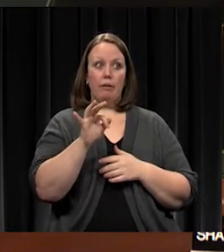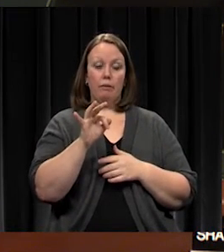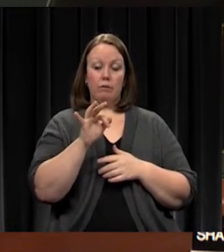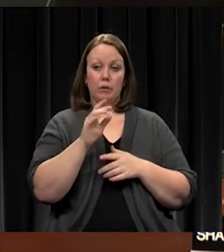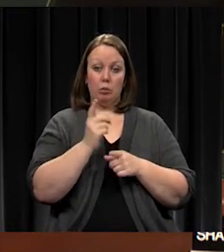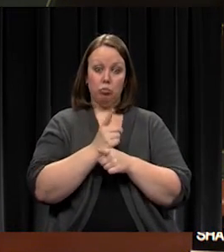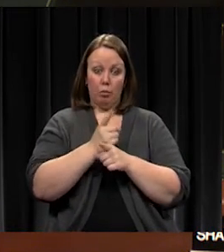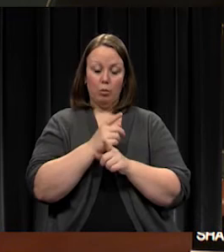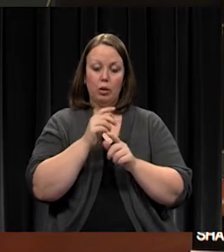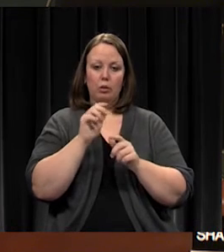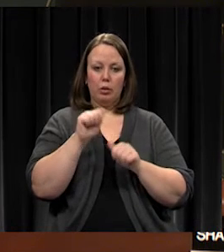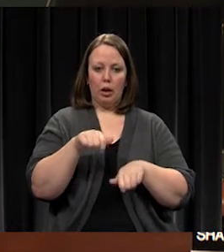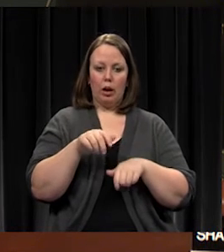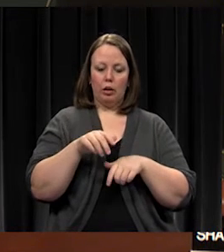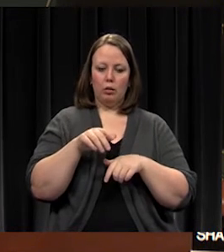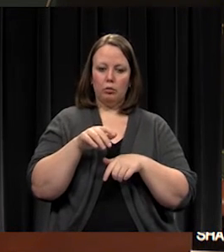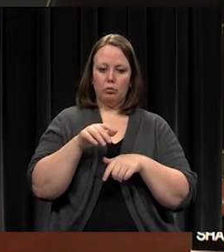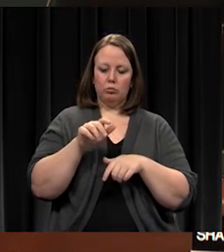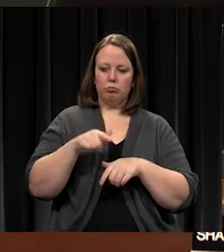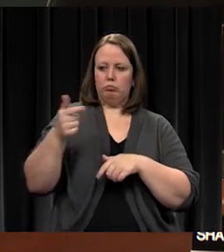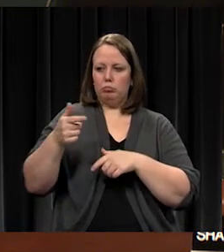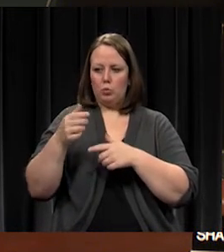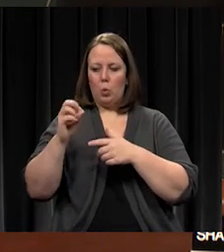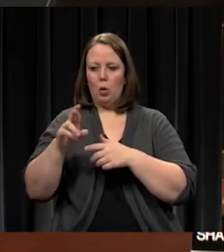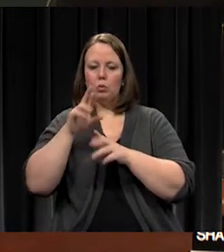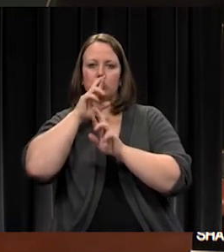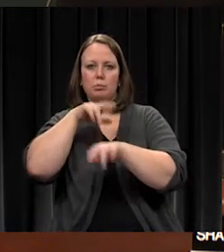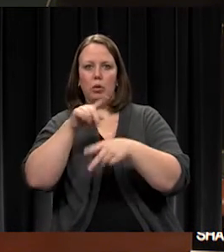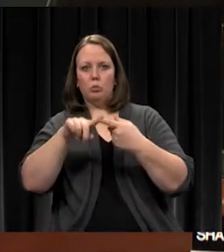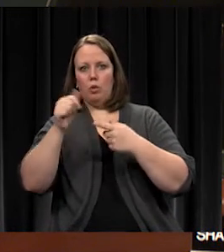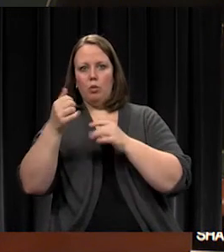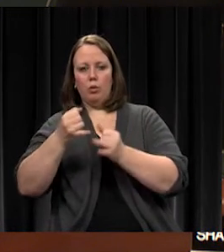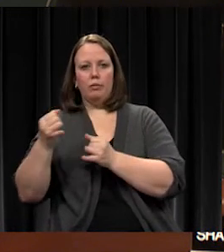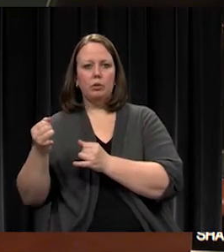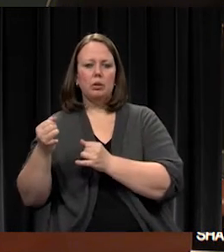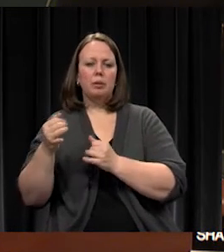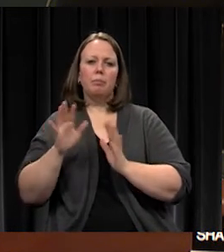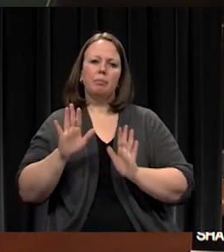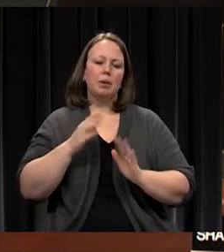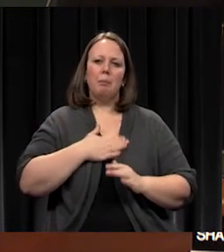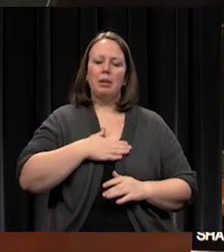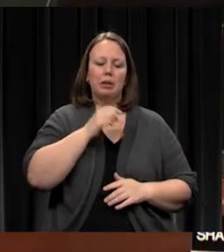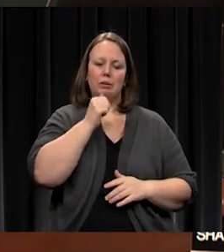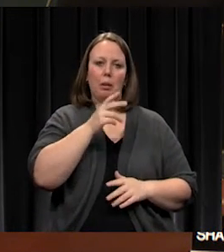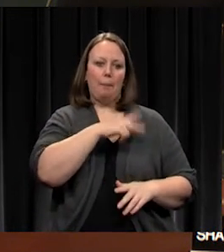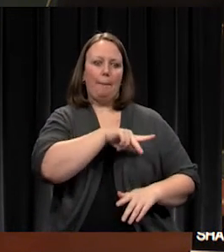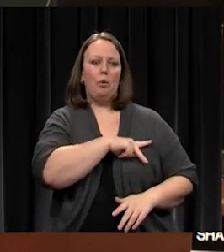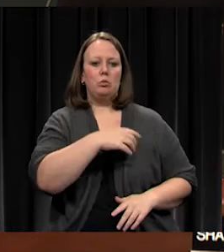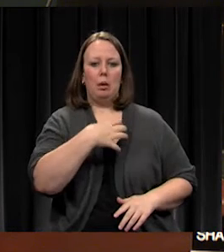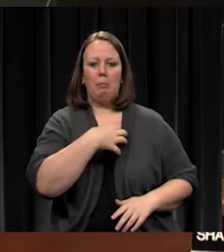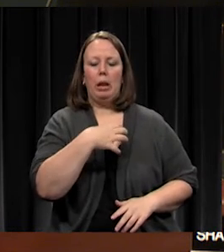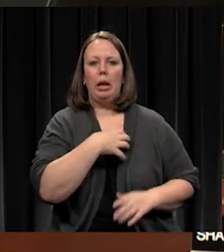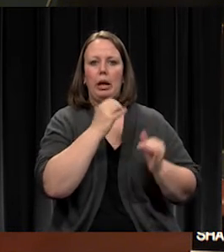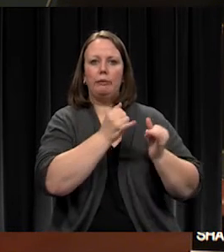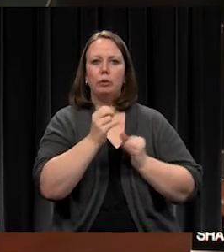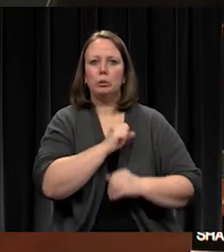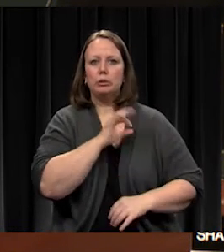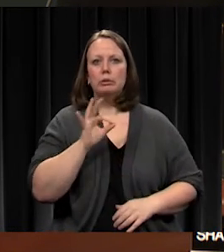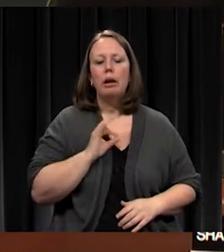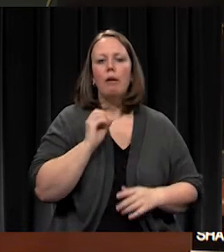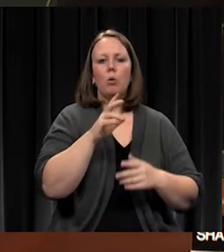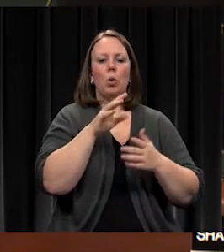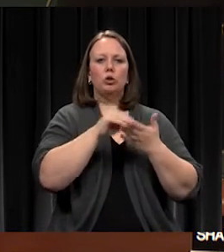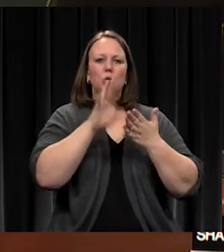In an effort to respect privacy, we ask speakers refrain from discussing personal complaints involving individual staff members or students.